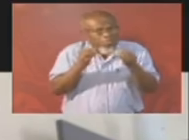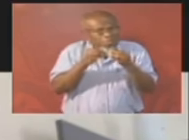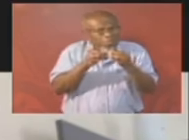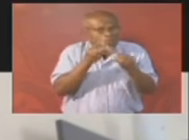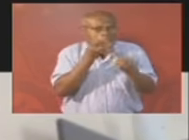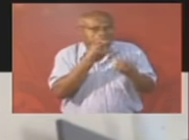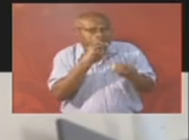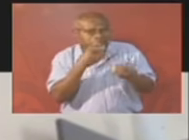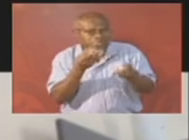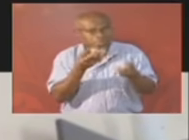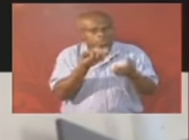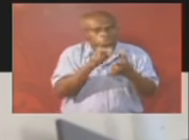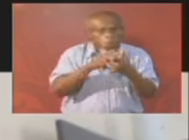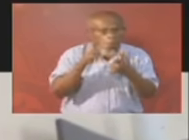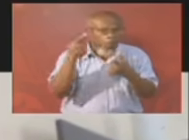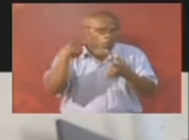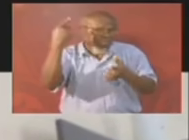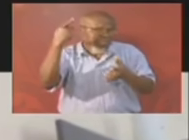changed?